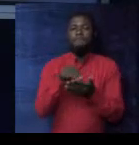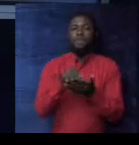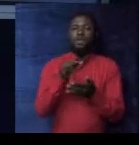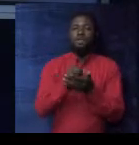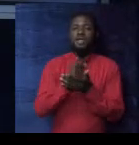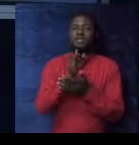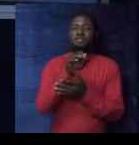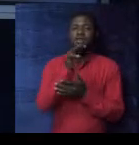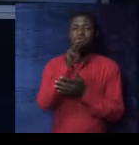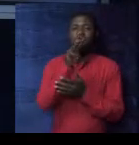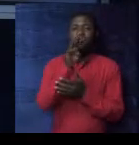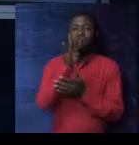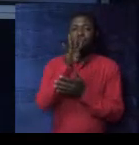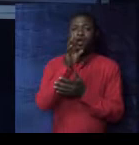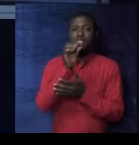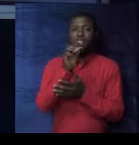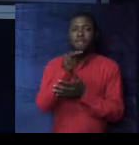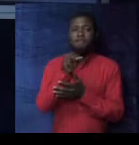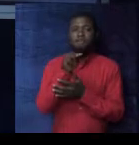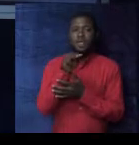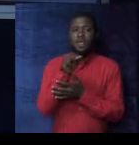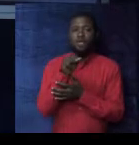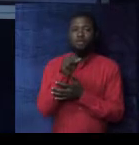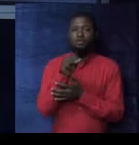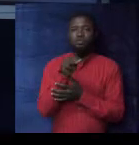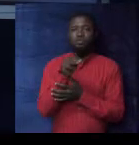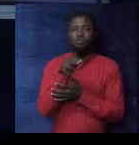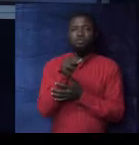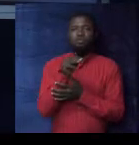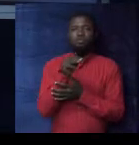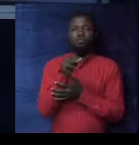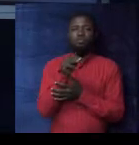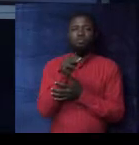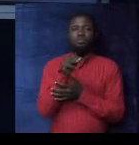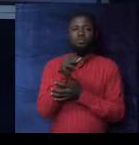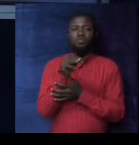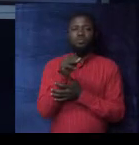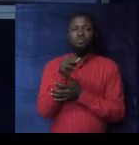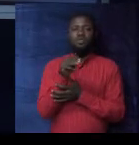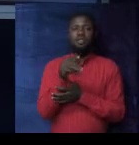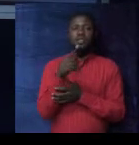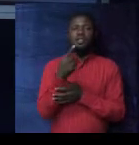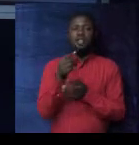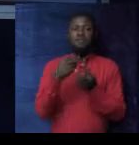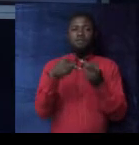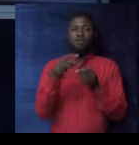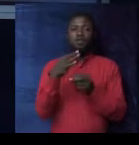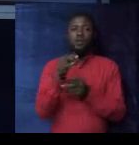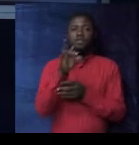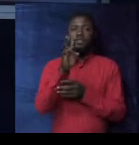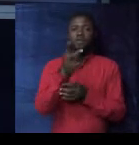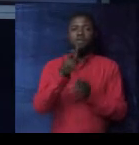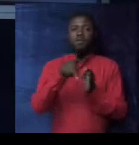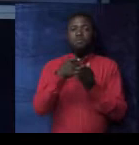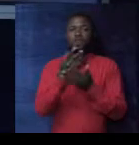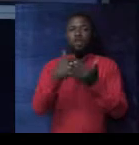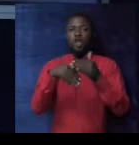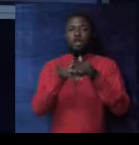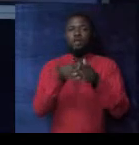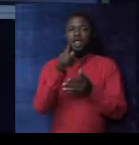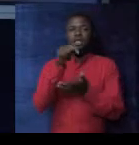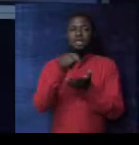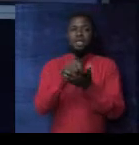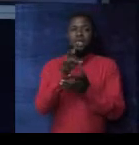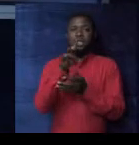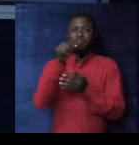40 million. I believe you got that. Of course you did, because you're very smart. 7 falls on the 1,000.